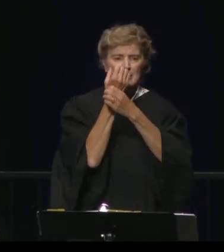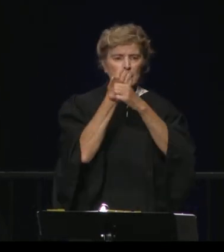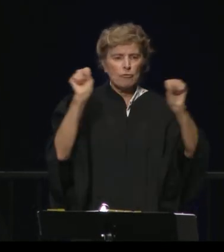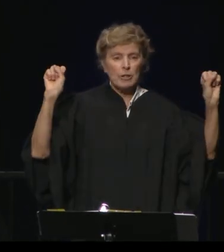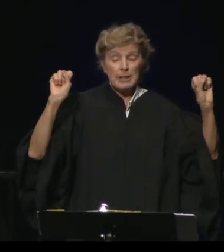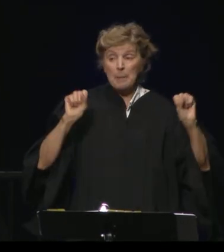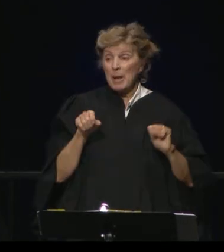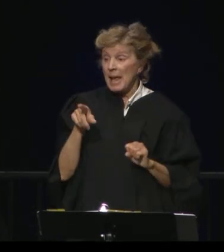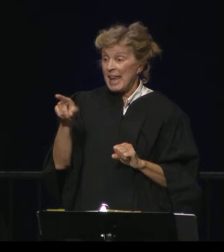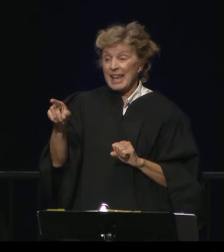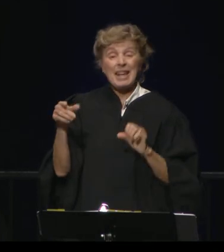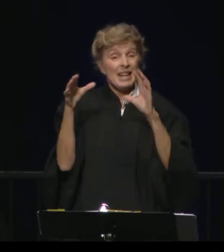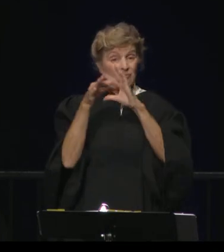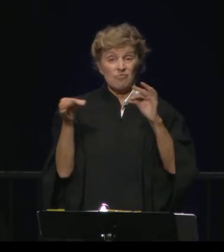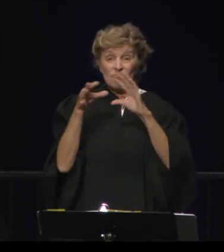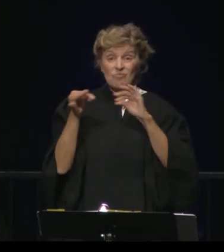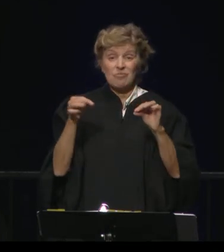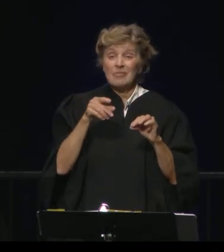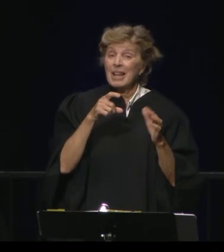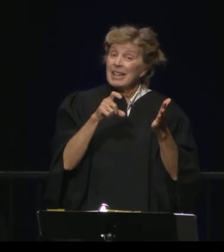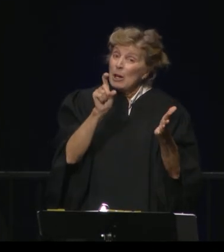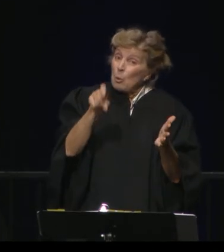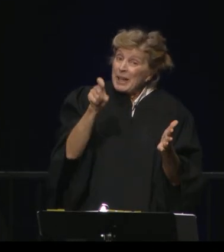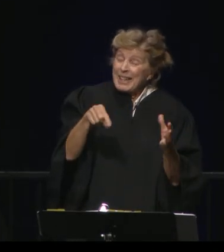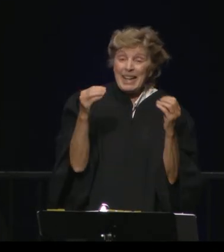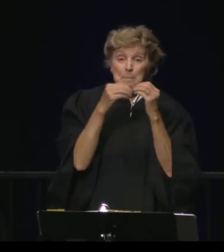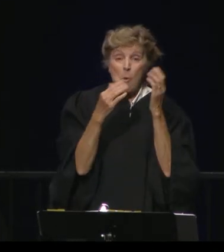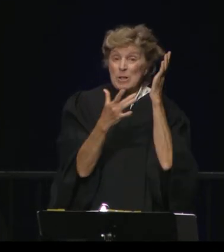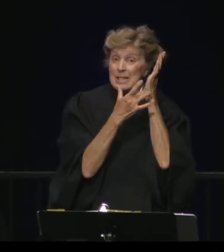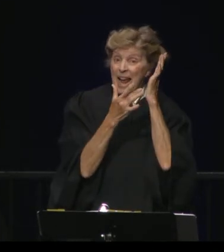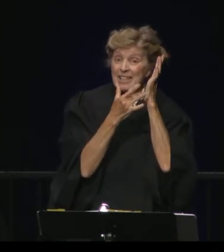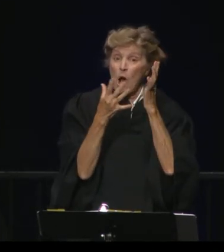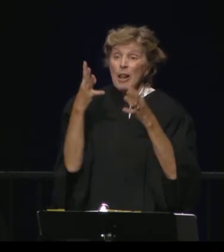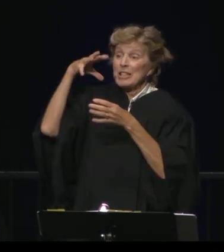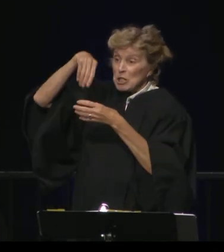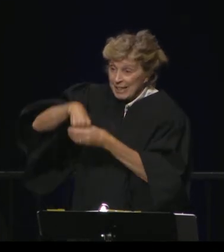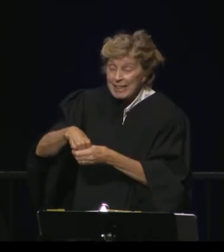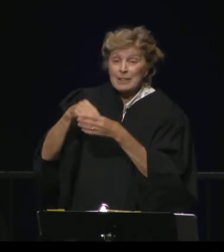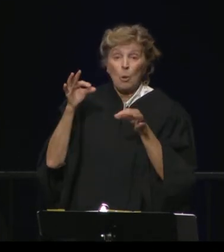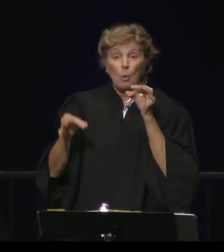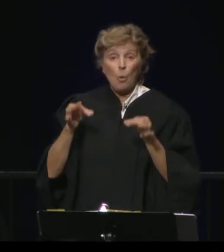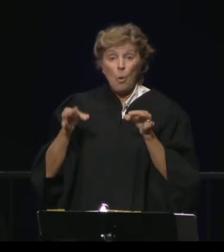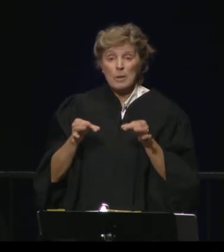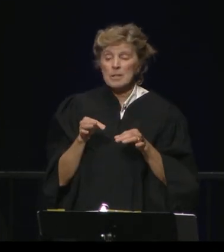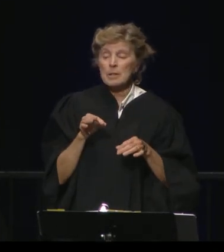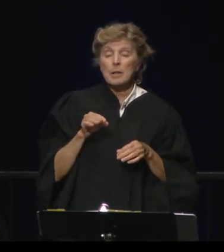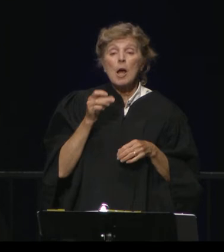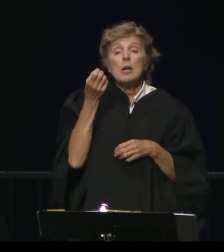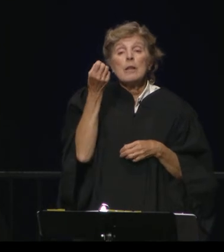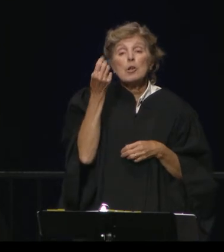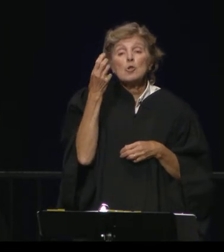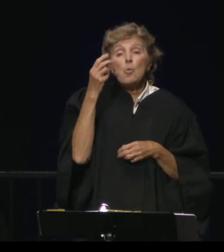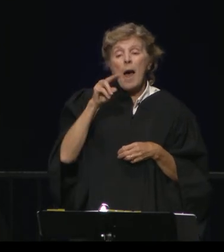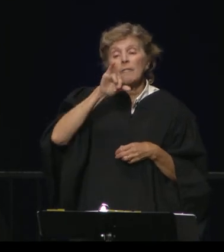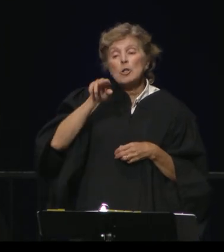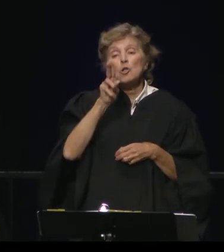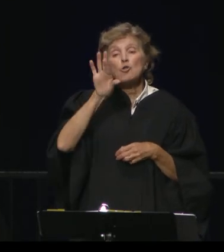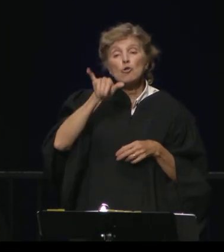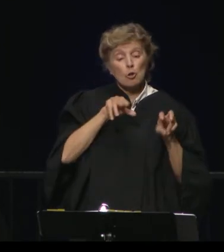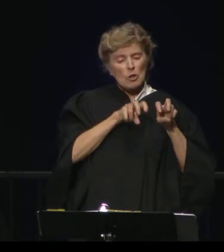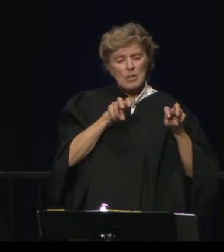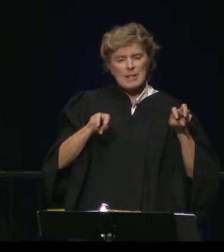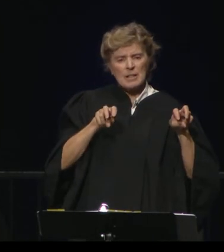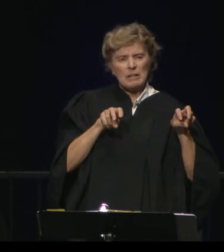the need to embrace more technology in the courts. He notes how jurors are often puzzled by the